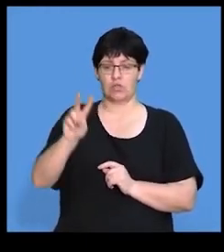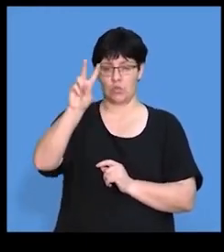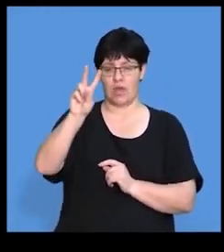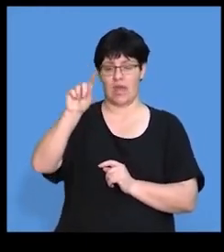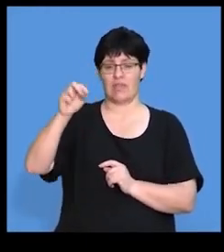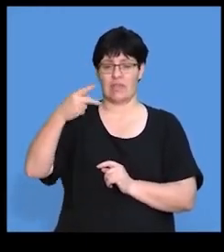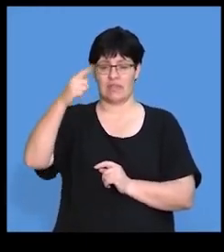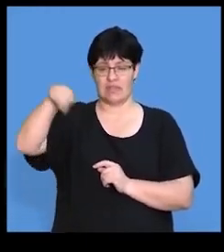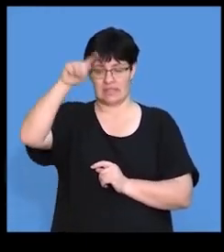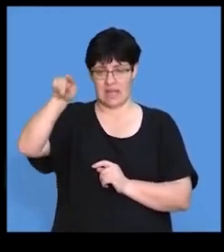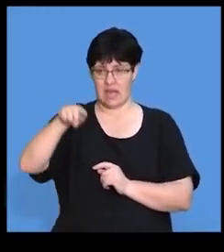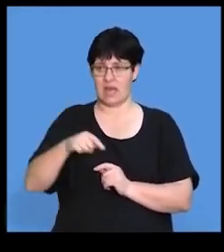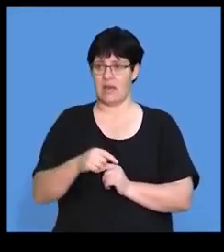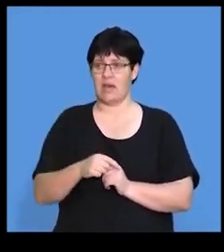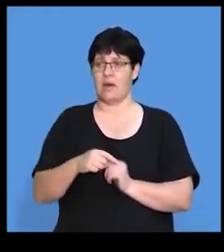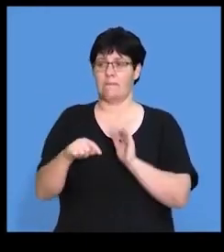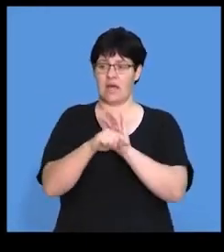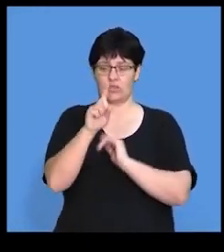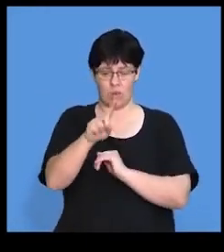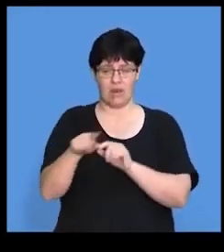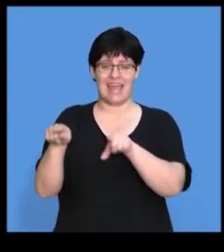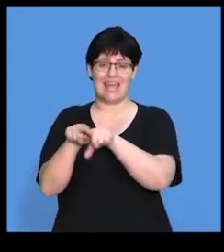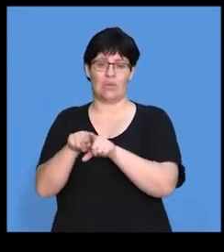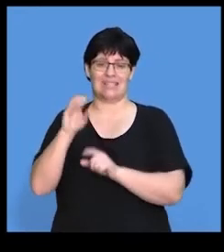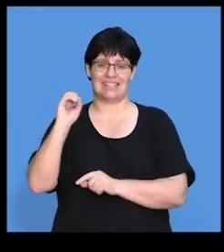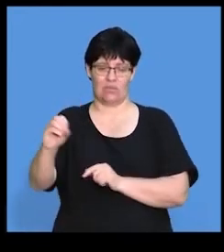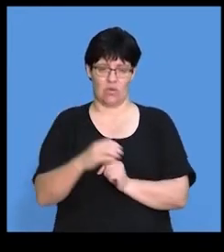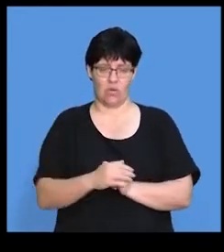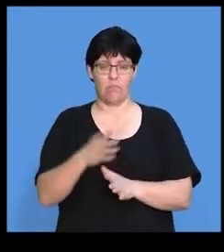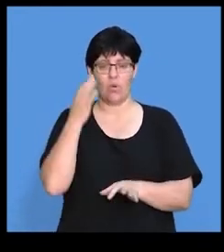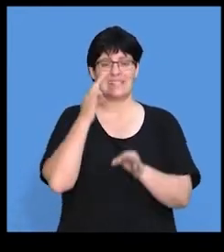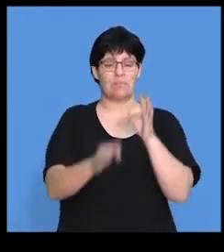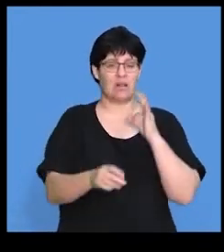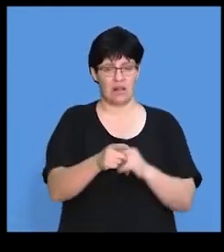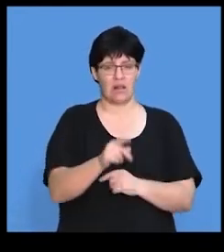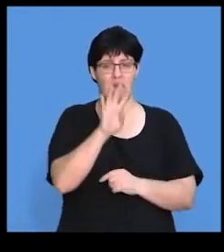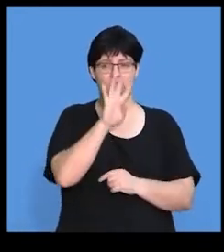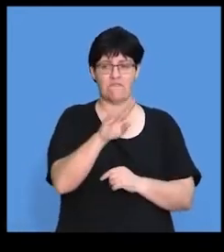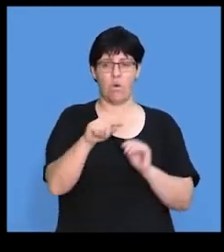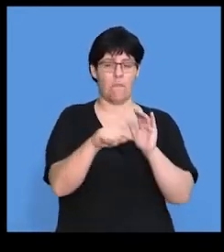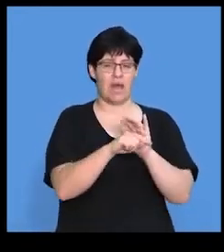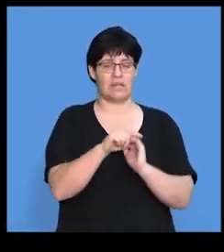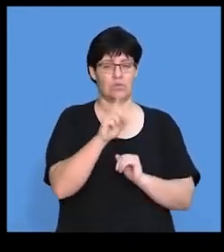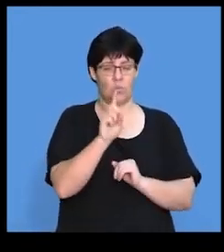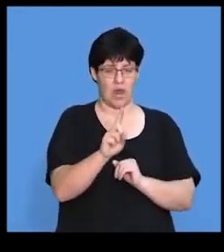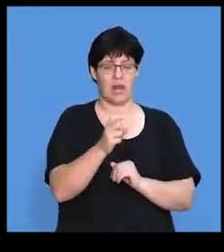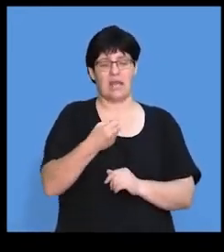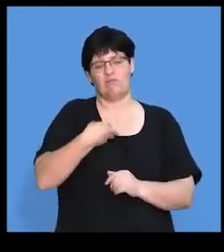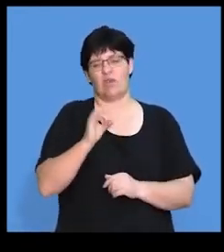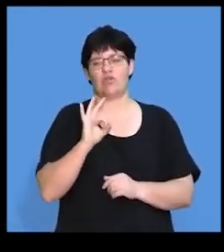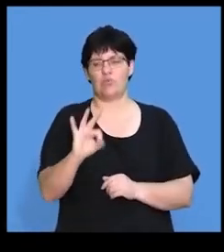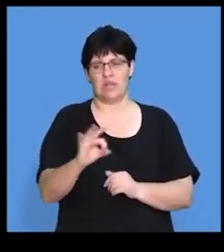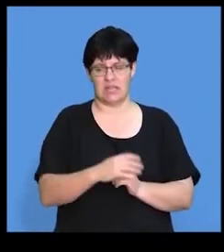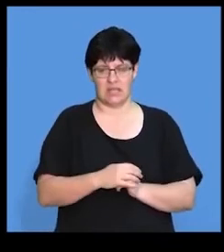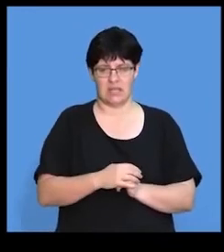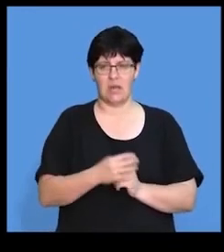squared theta minus 1, and that's all equal to 0. Okay, let me just simplify. The 4 minus 1 gives me 3, so